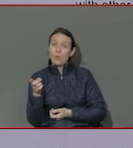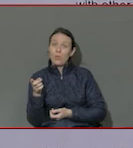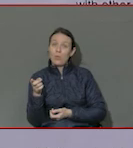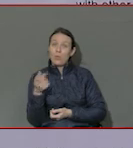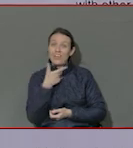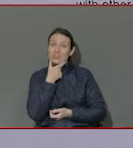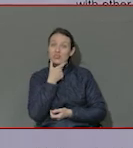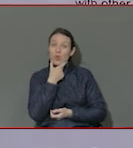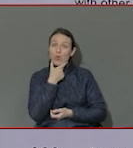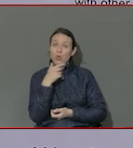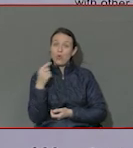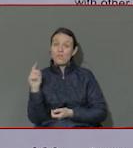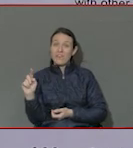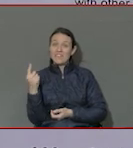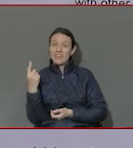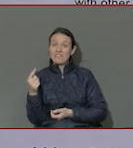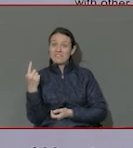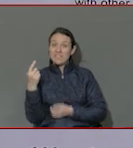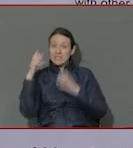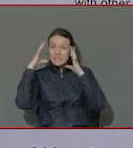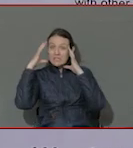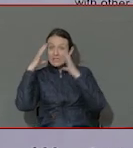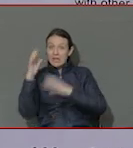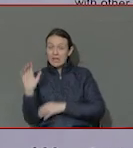The jaw of skull 1